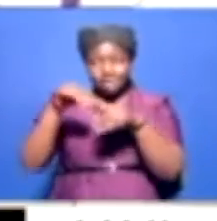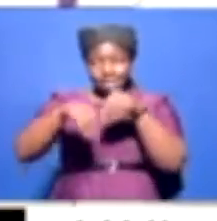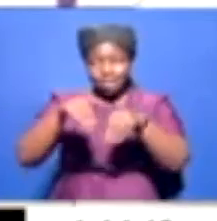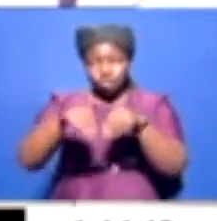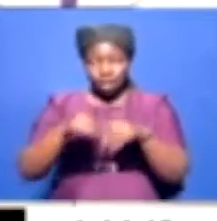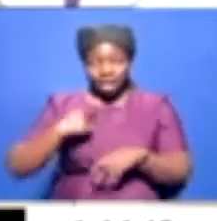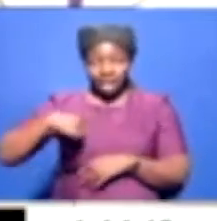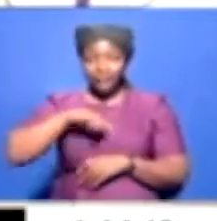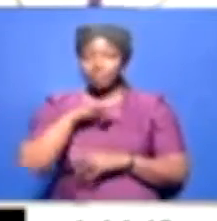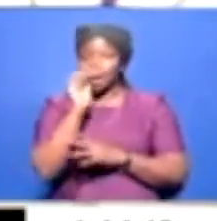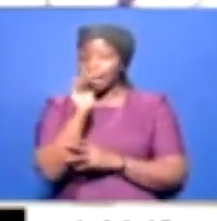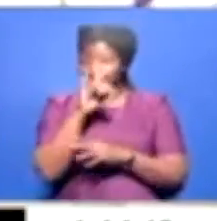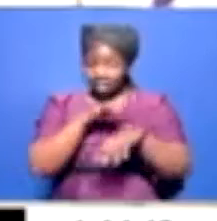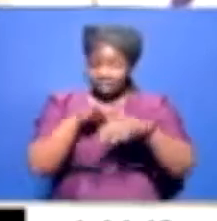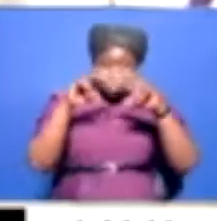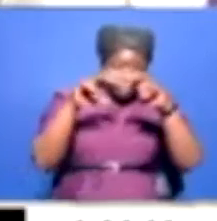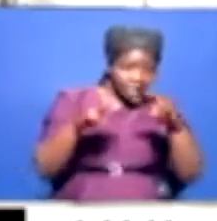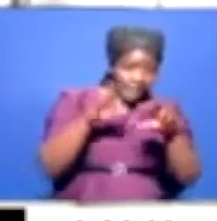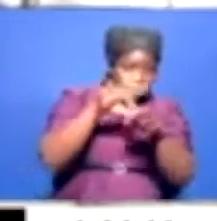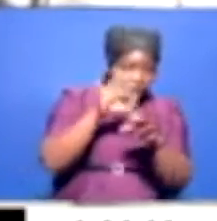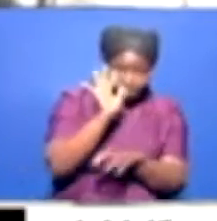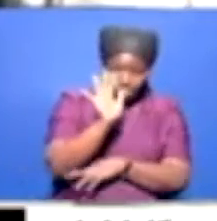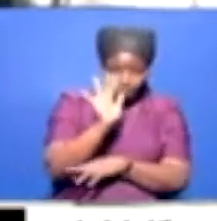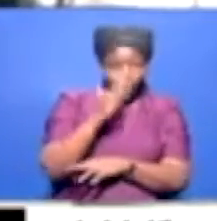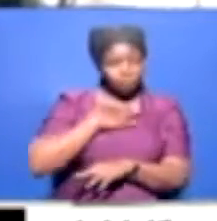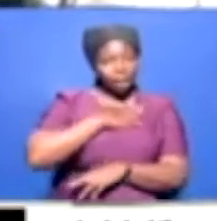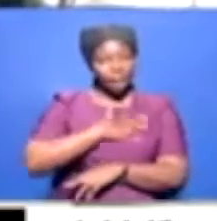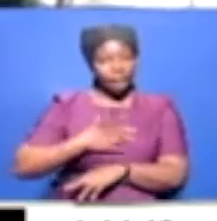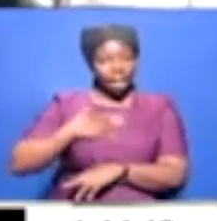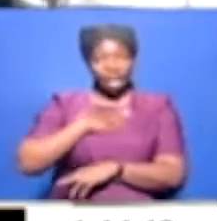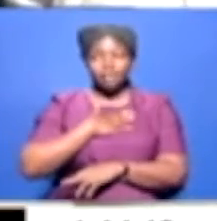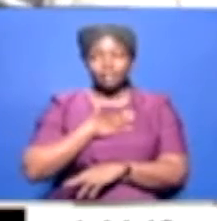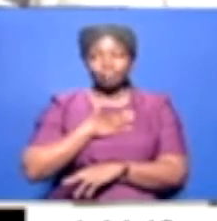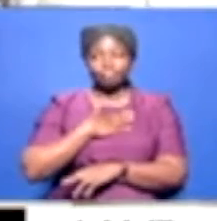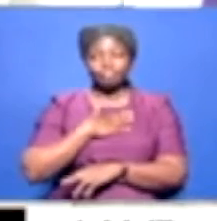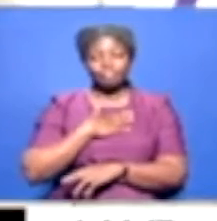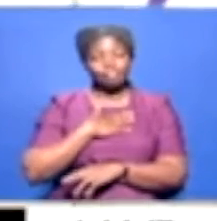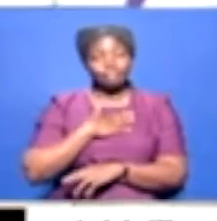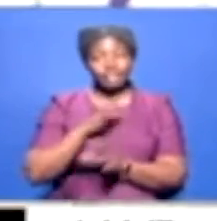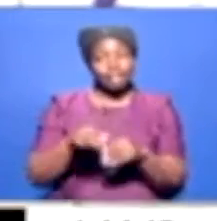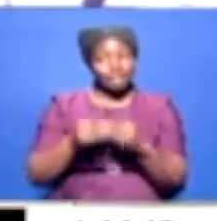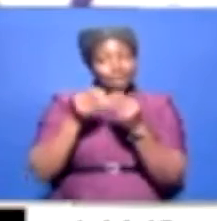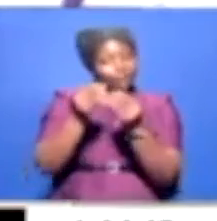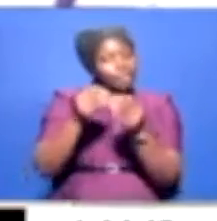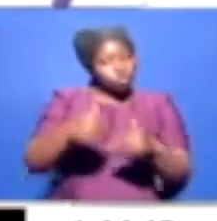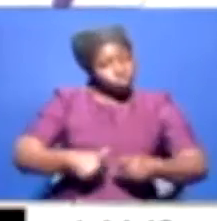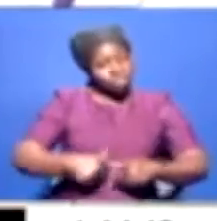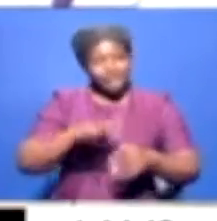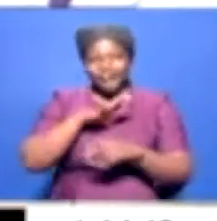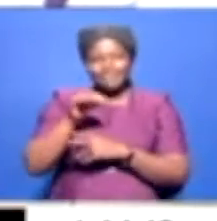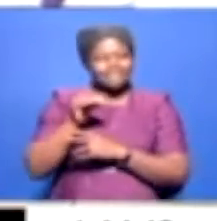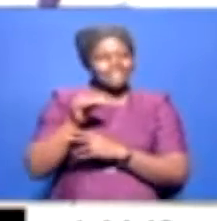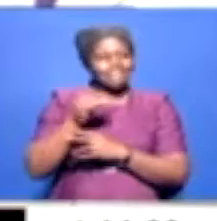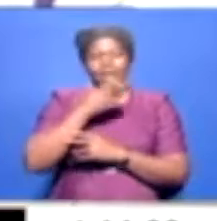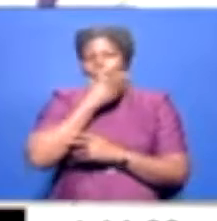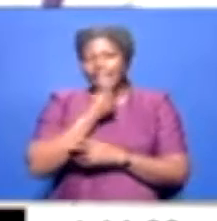wa kutafuta kura zenu, tafadhali msipatie vijana wetu, msipatie wazee wetu vileo kana